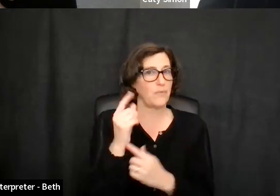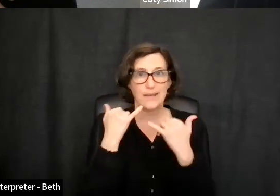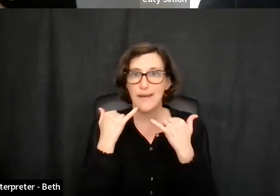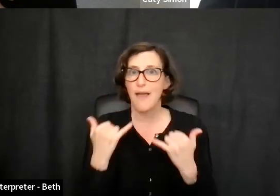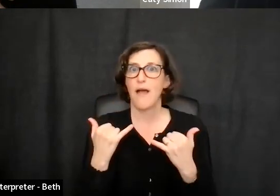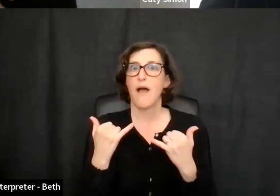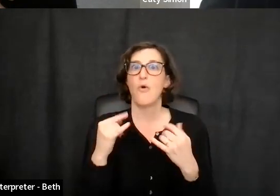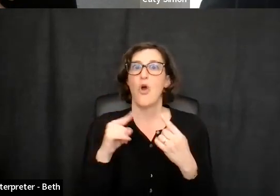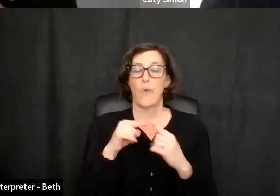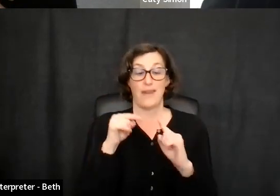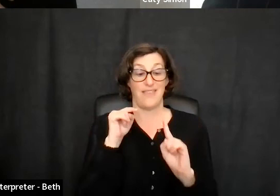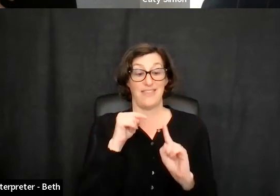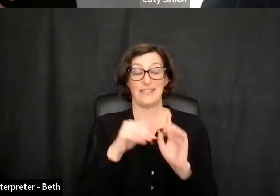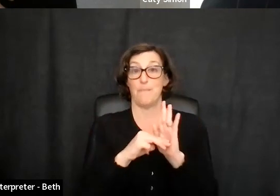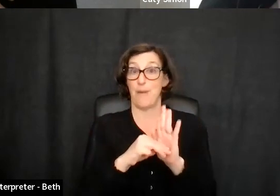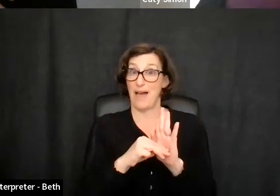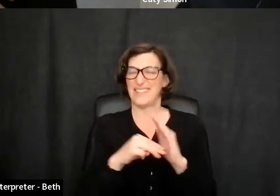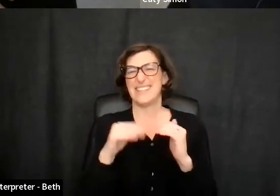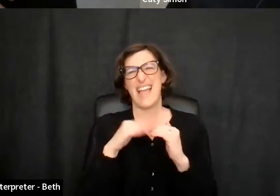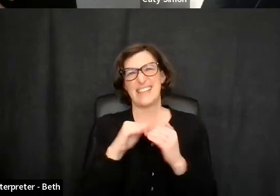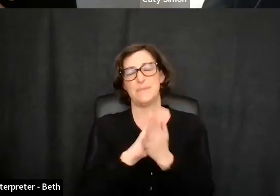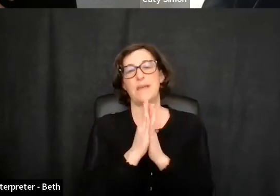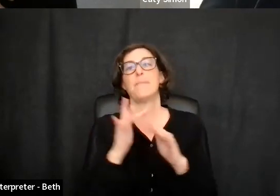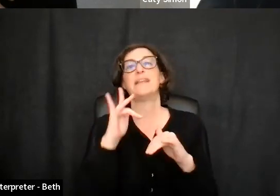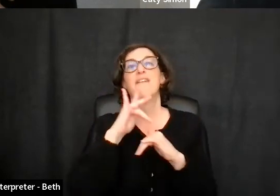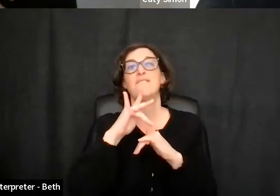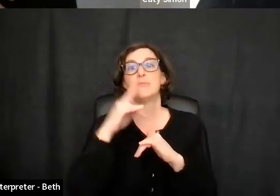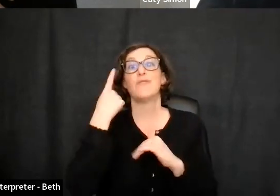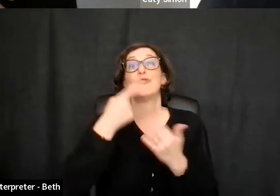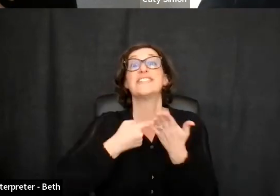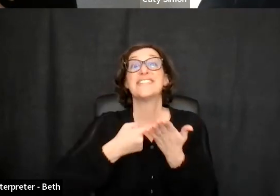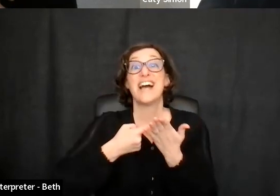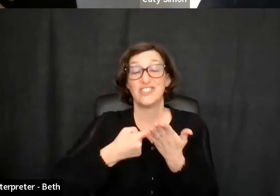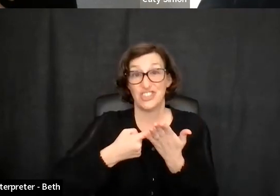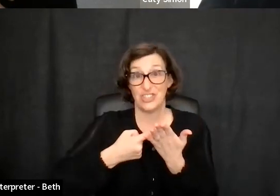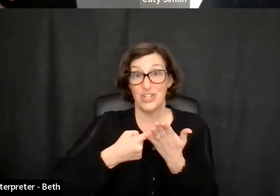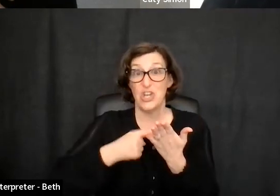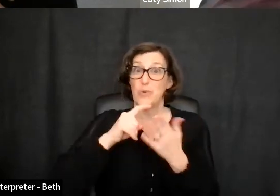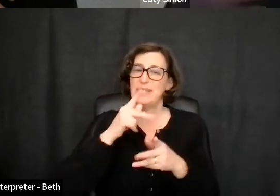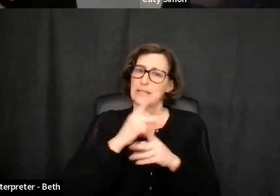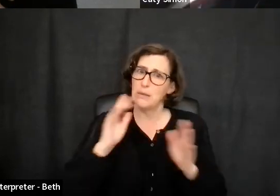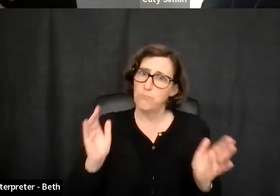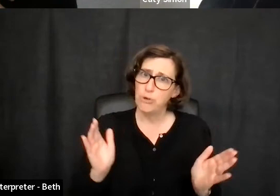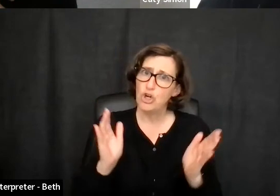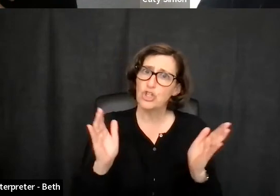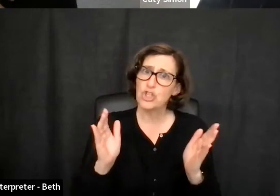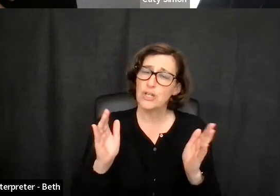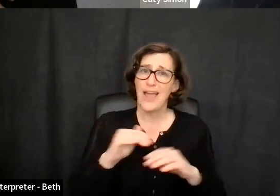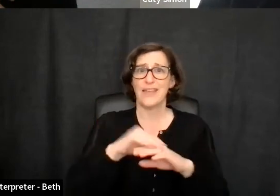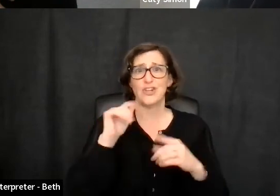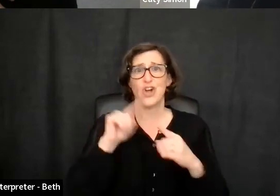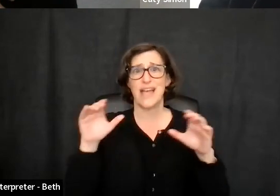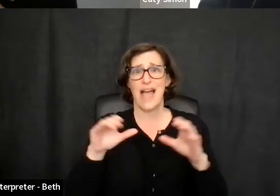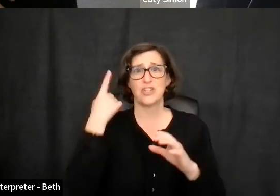when this model is at least becoming available to discuss, where we have to keep pushing on this. And I think that the call to action